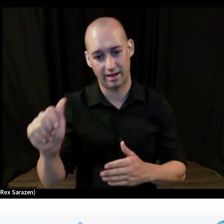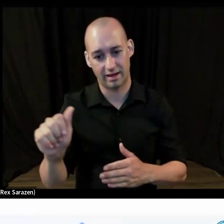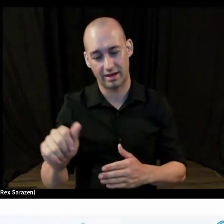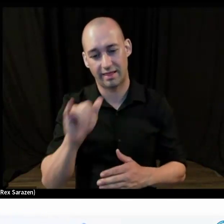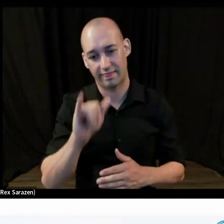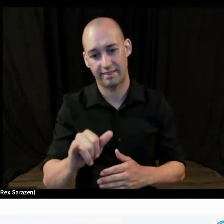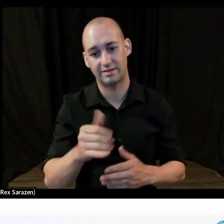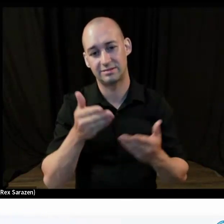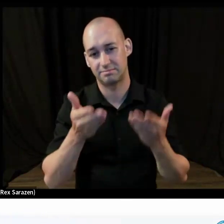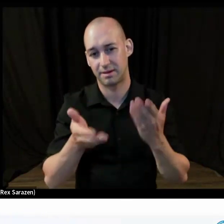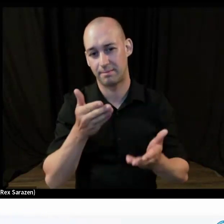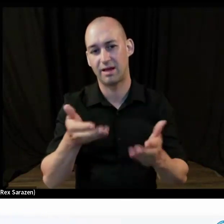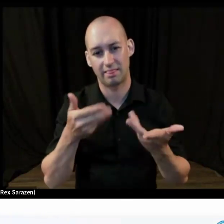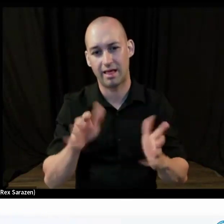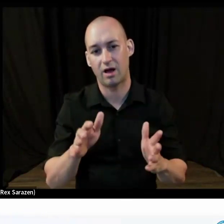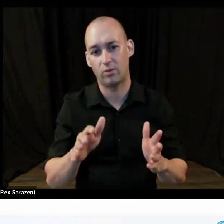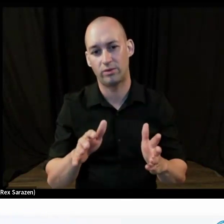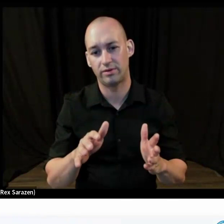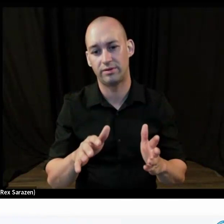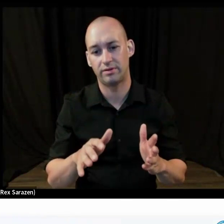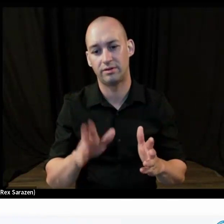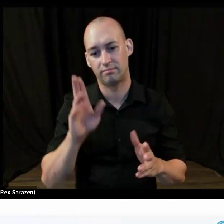probably allowable. It will still be up for